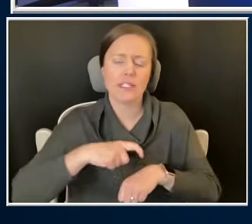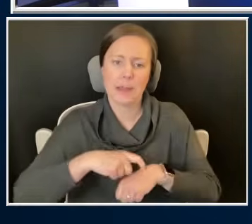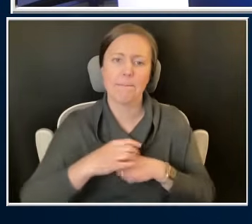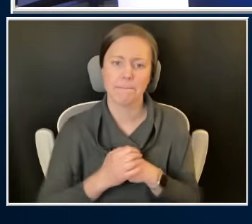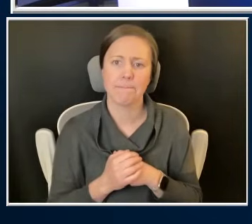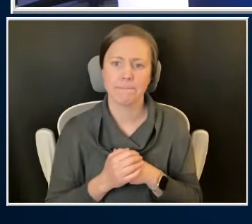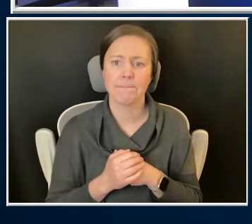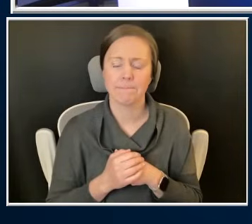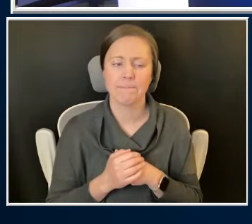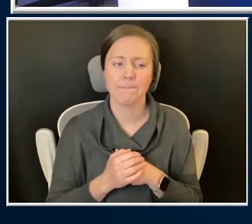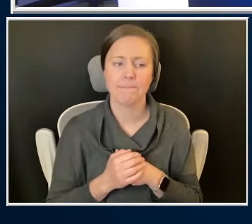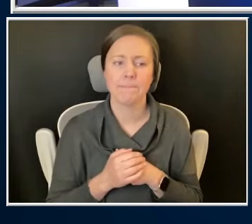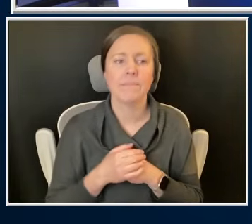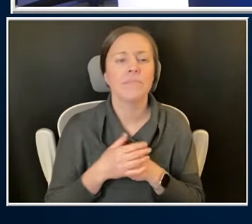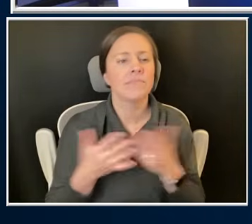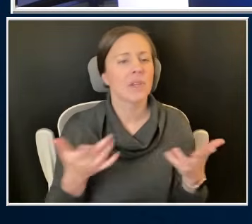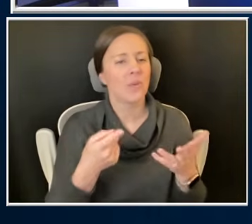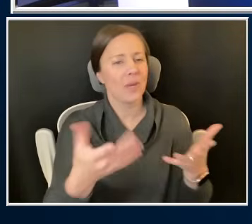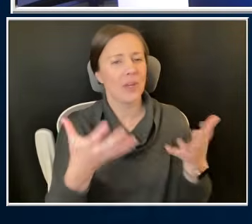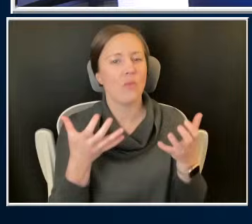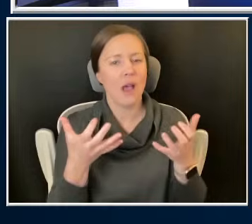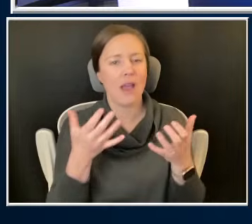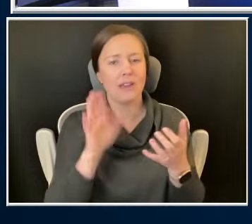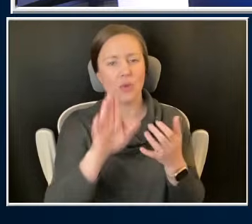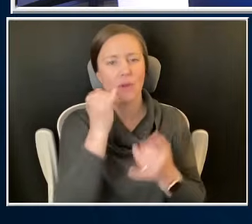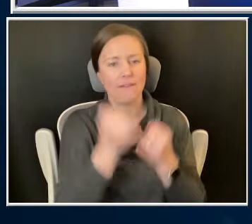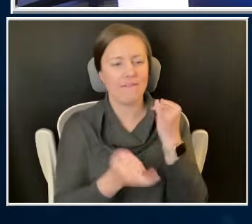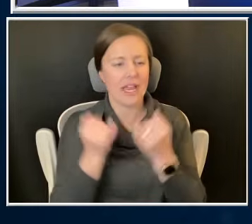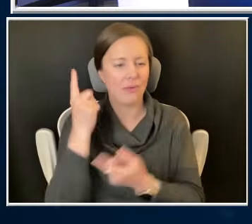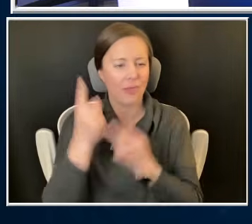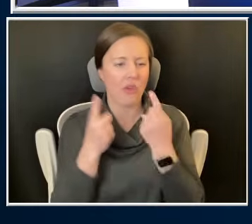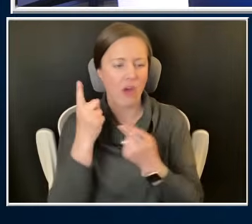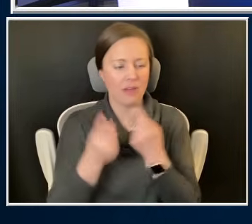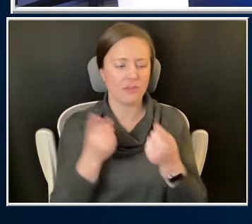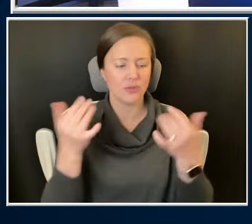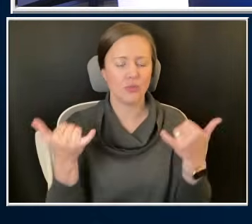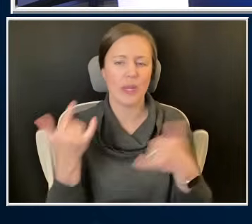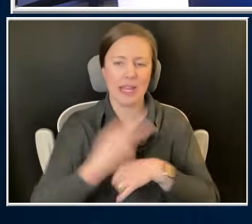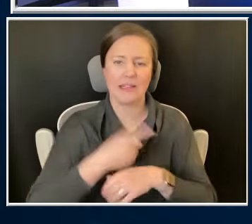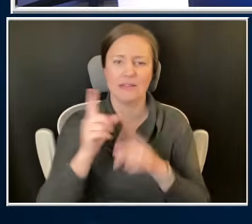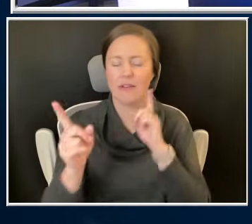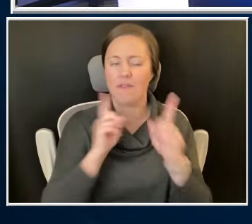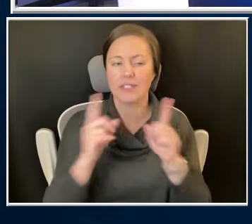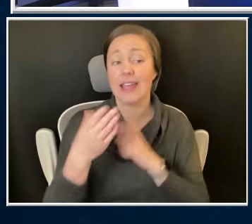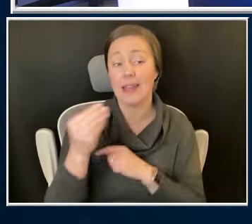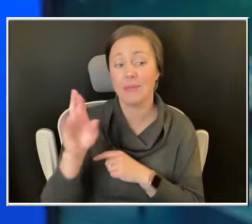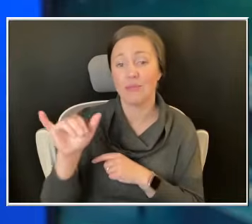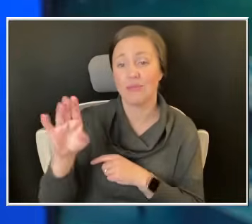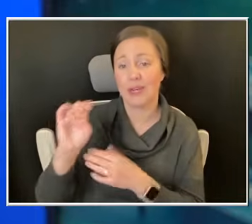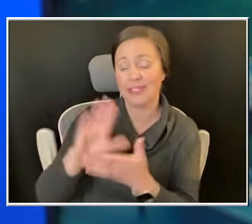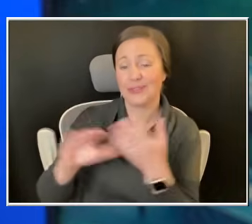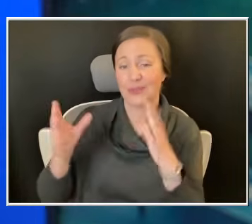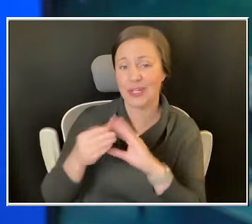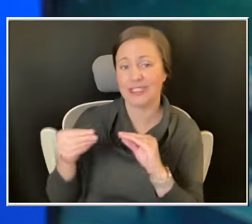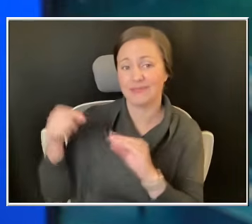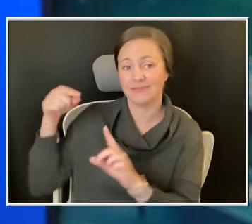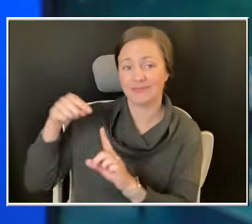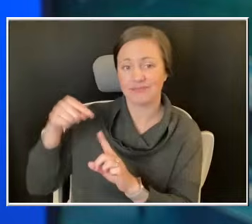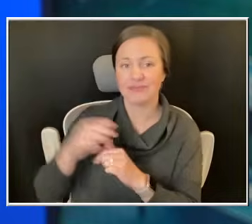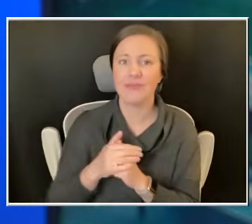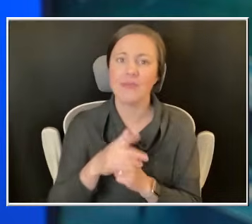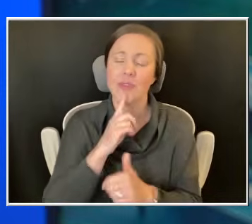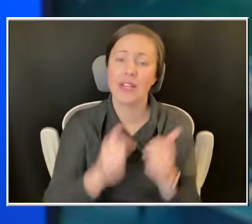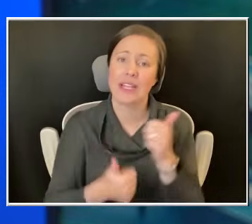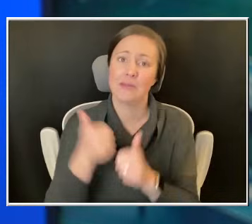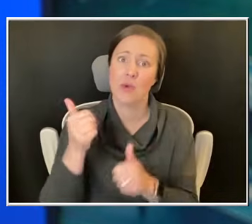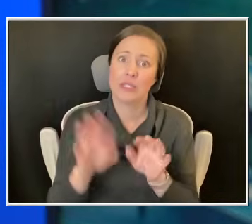do you want the big takeaway from this conversation and Brie's story in particular to be? Probably most important is support